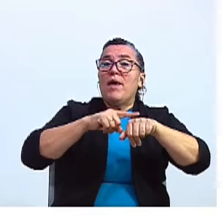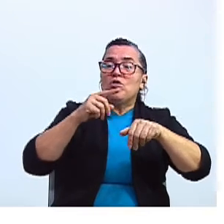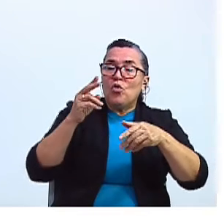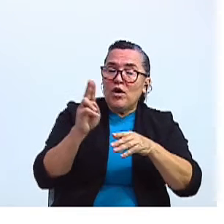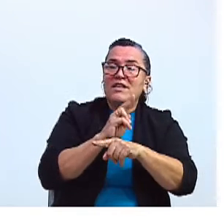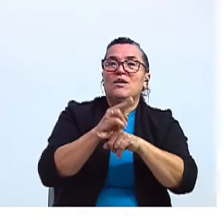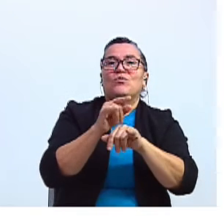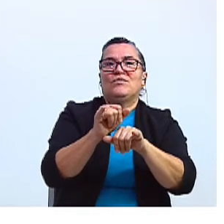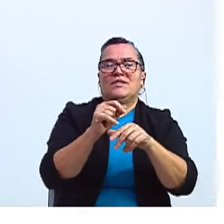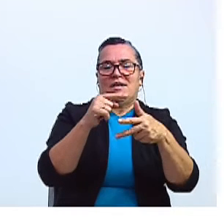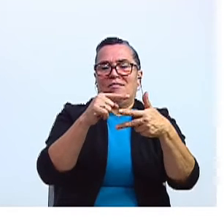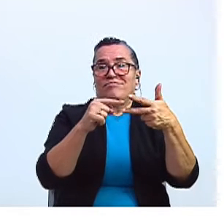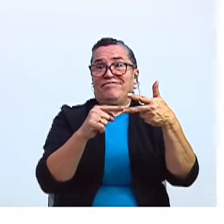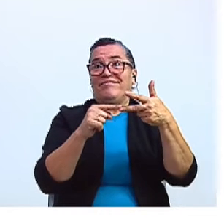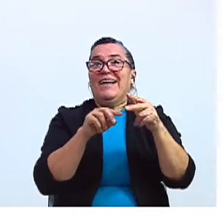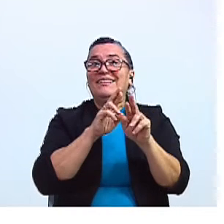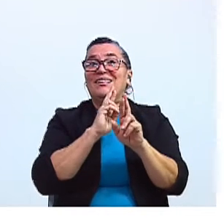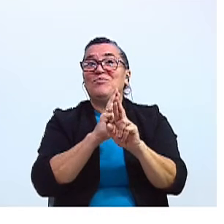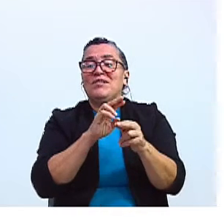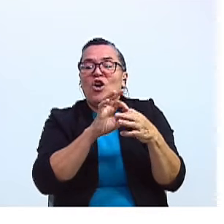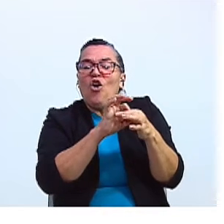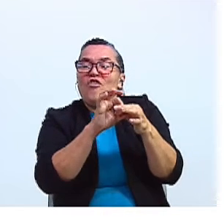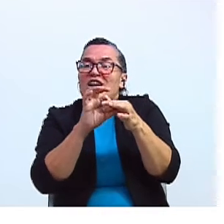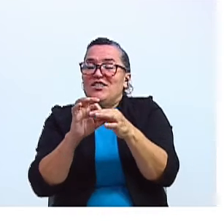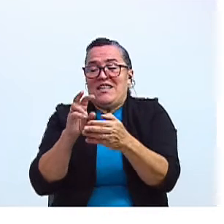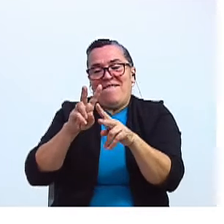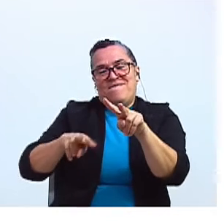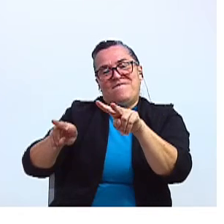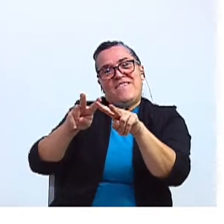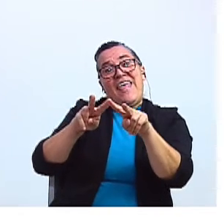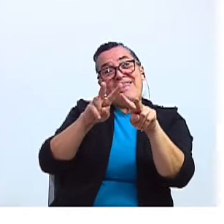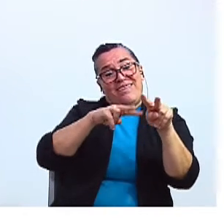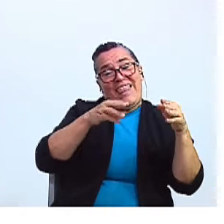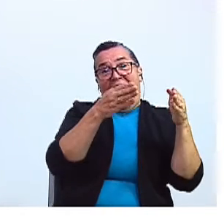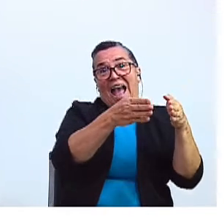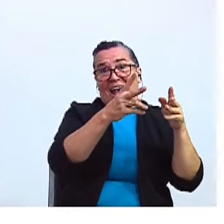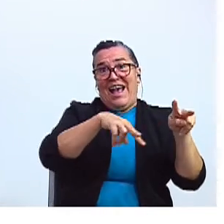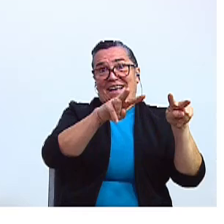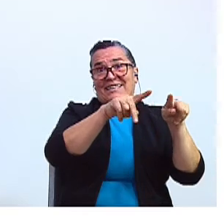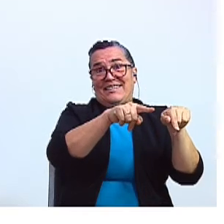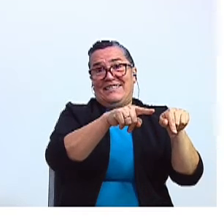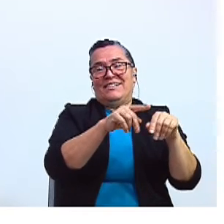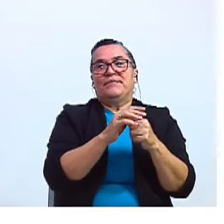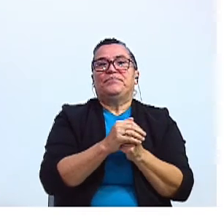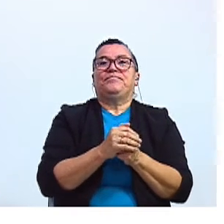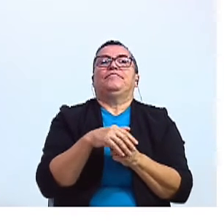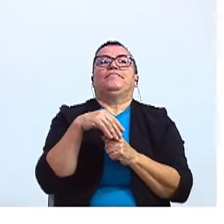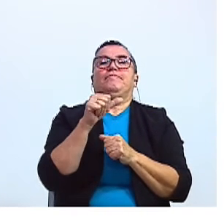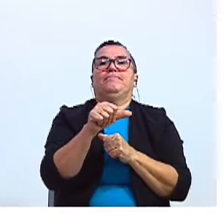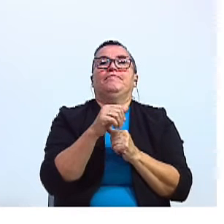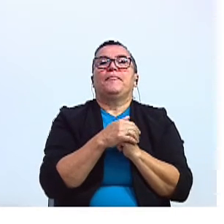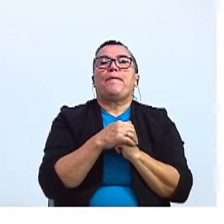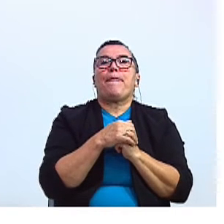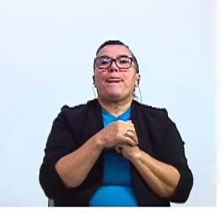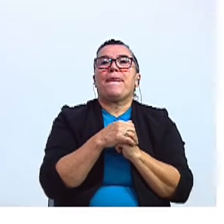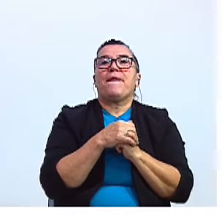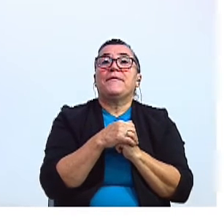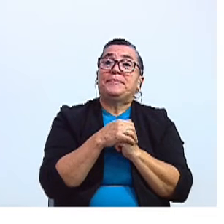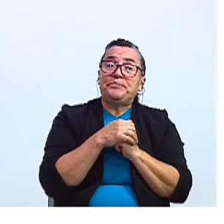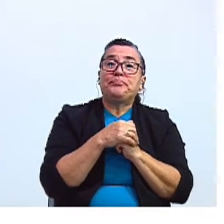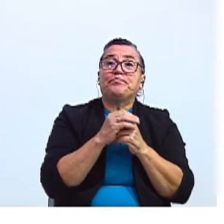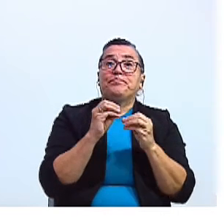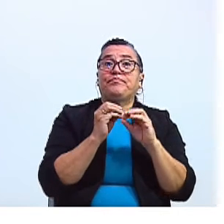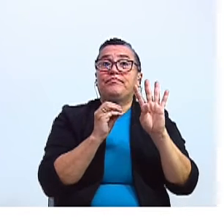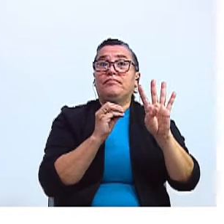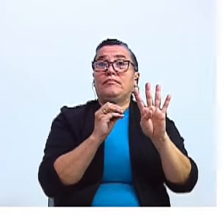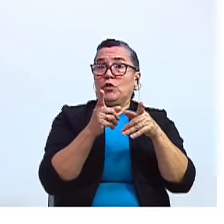it. This is answering about the advantages of using them. Let's continue reading. Okay, if